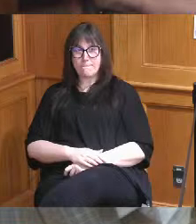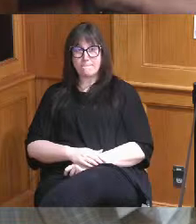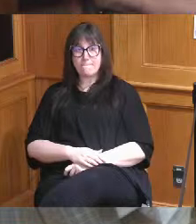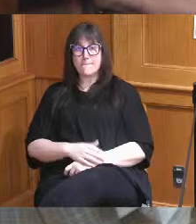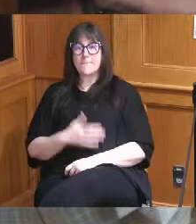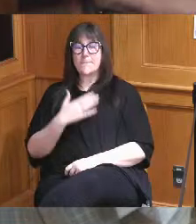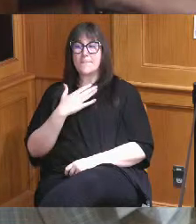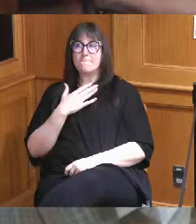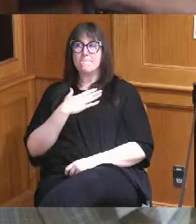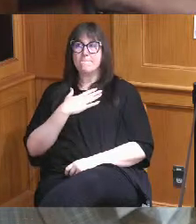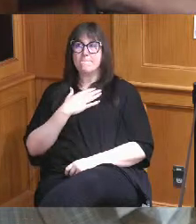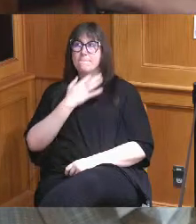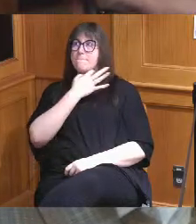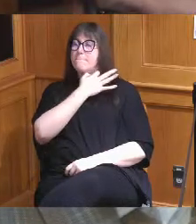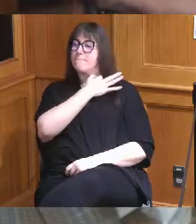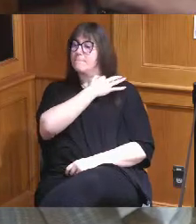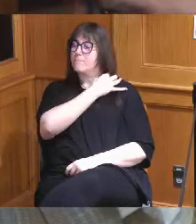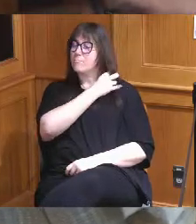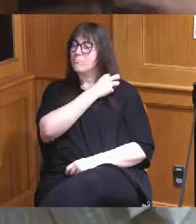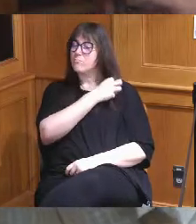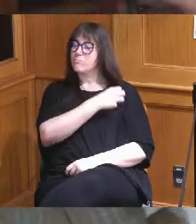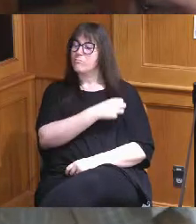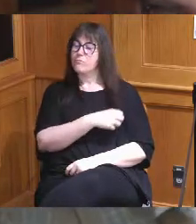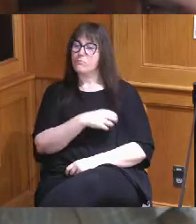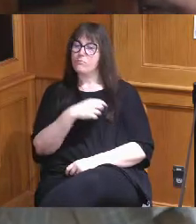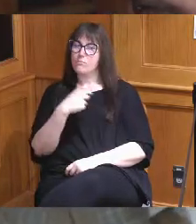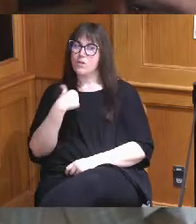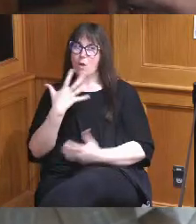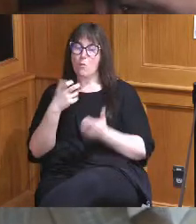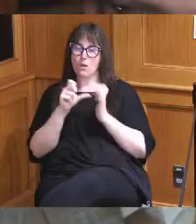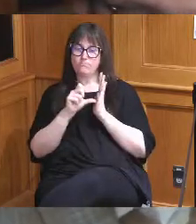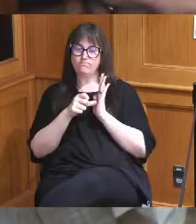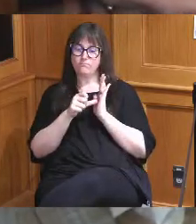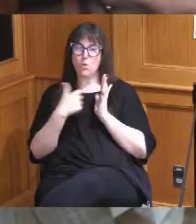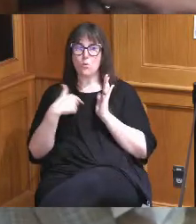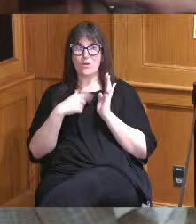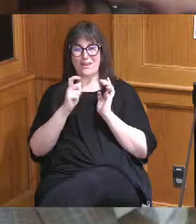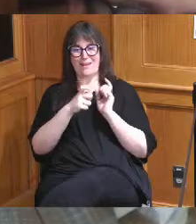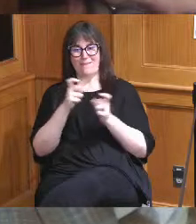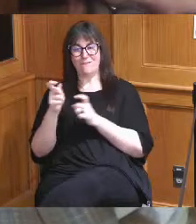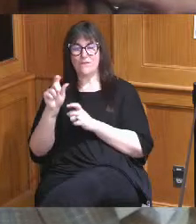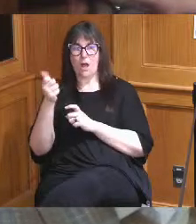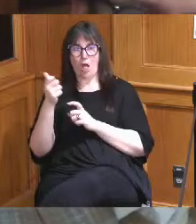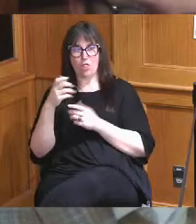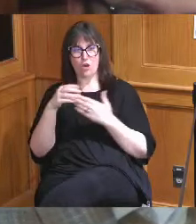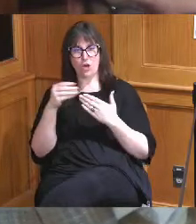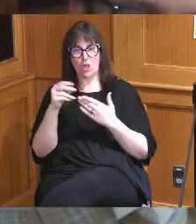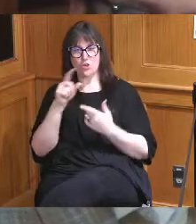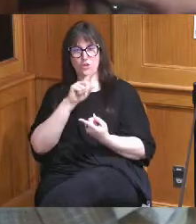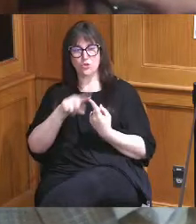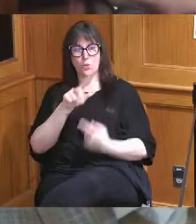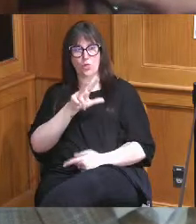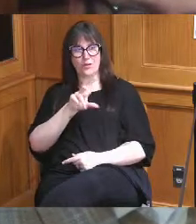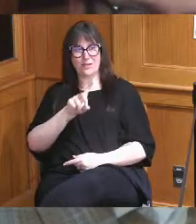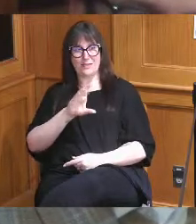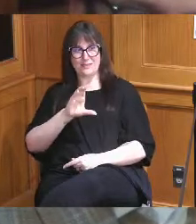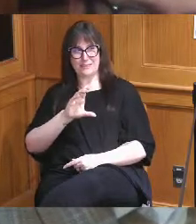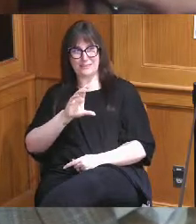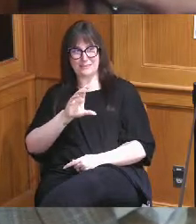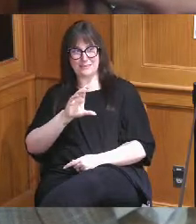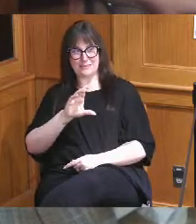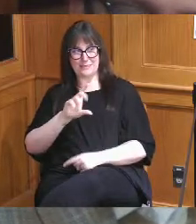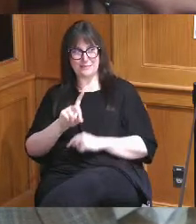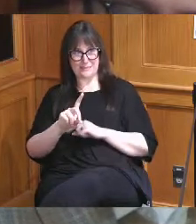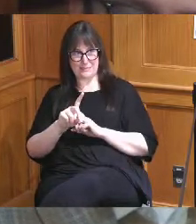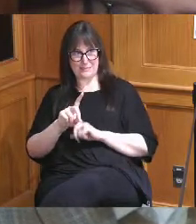I would just want to highlight, because we also give other dollars, I guess, to 3CDC, and you mentioned